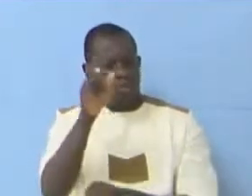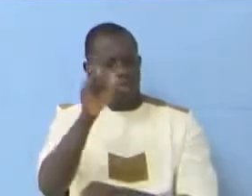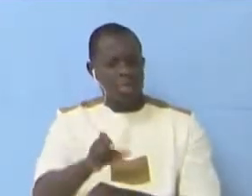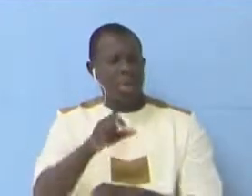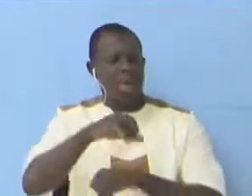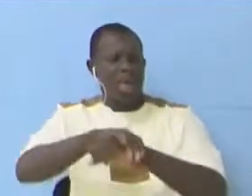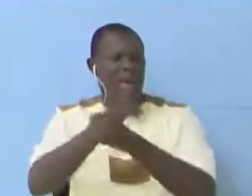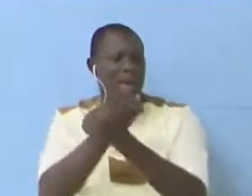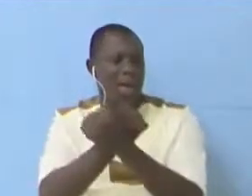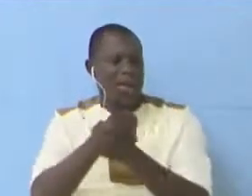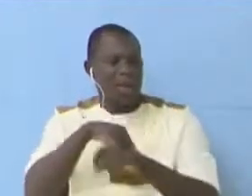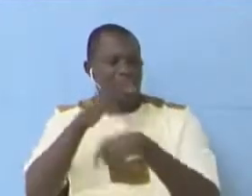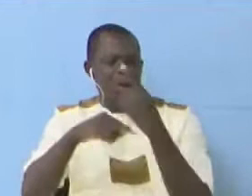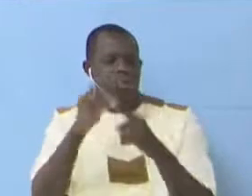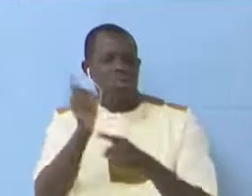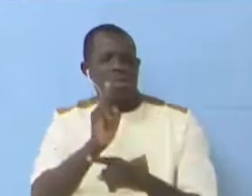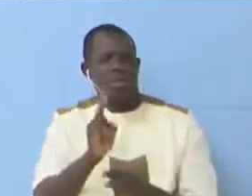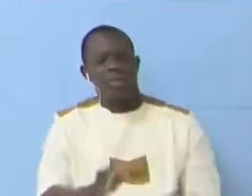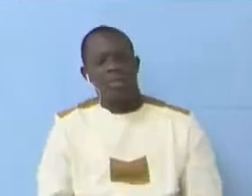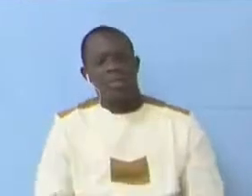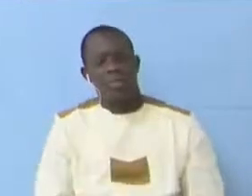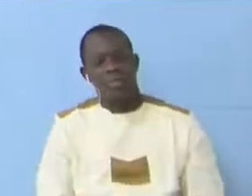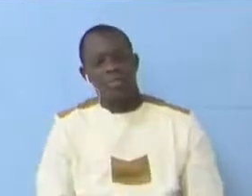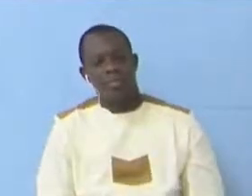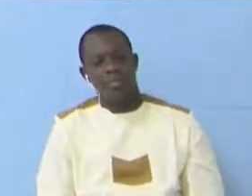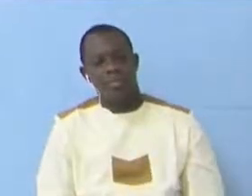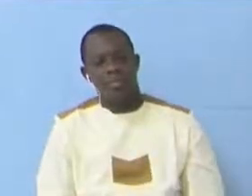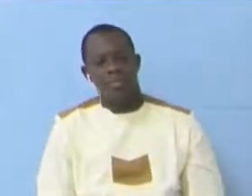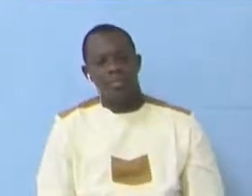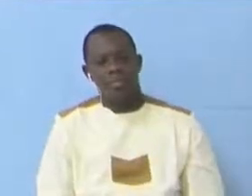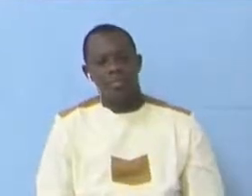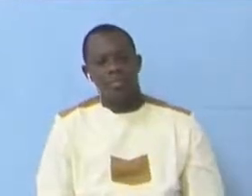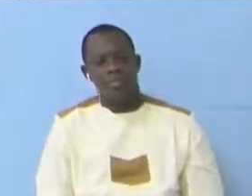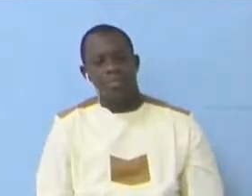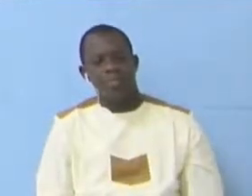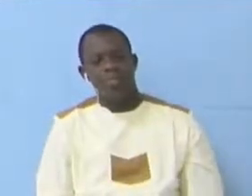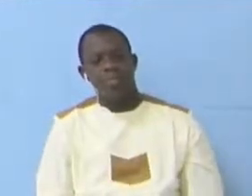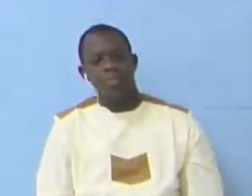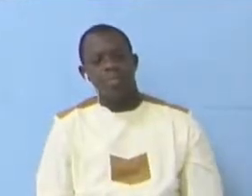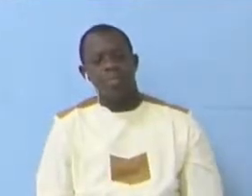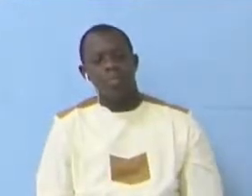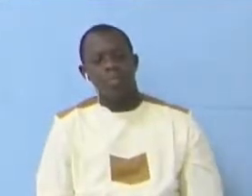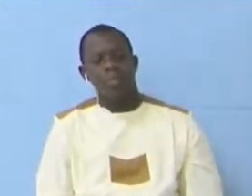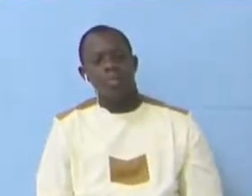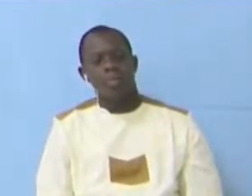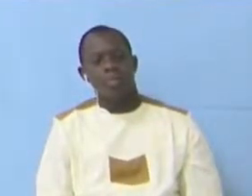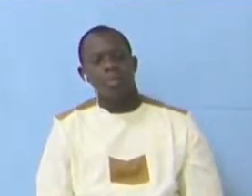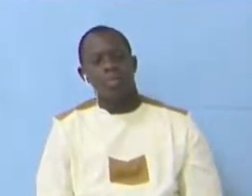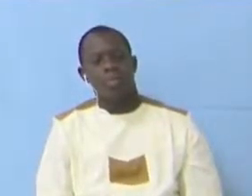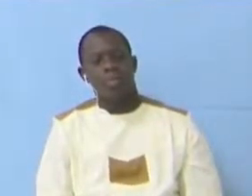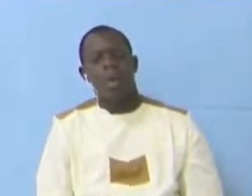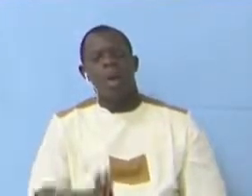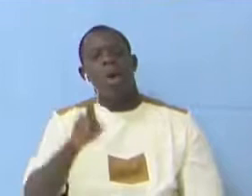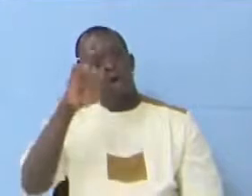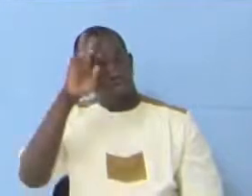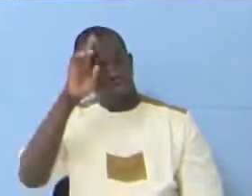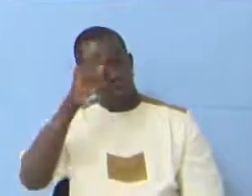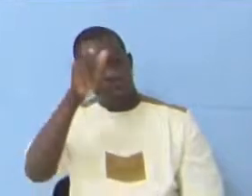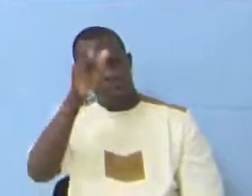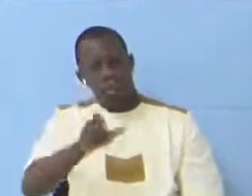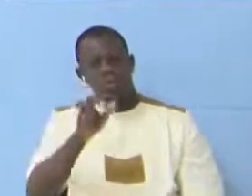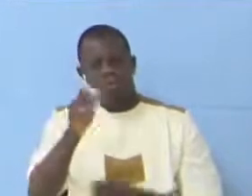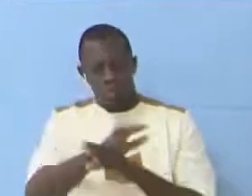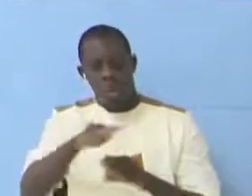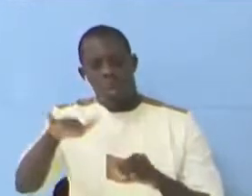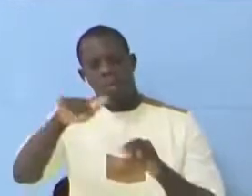jàpp biñ ko jàppoon moom lu ko waraloon. He was accused of being part of the foiled coup. dañ ko jàppoon